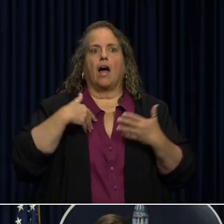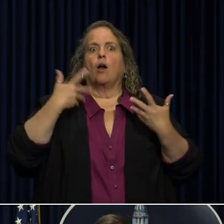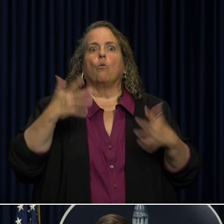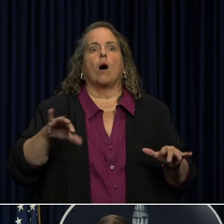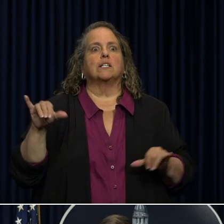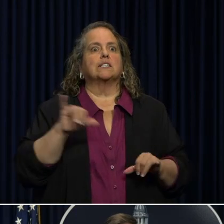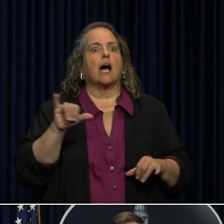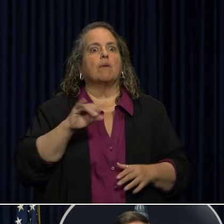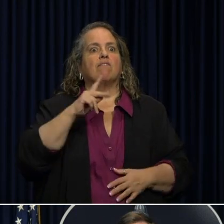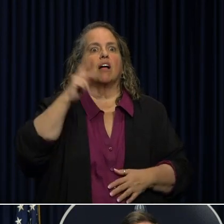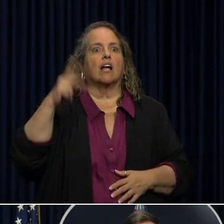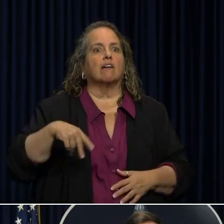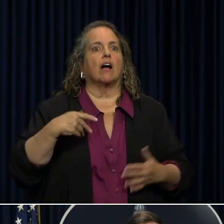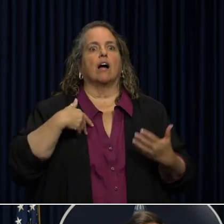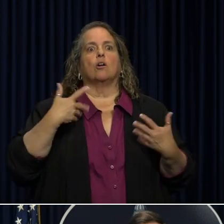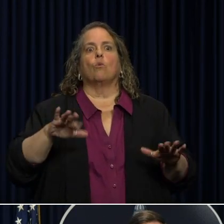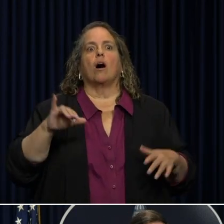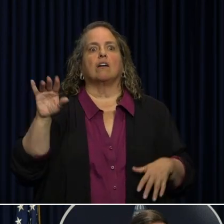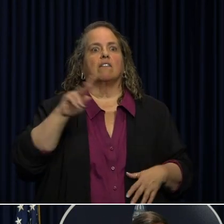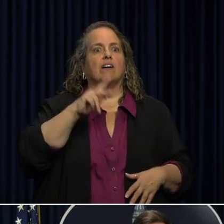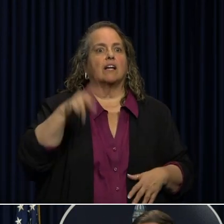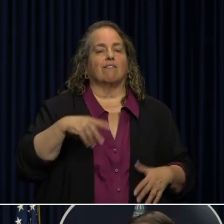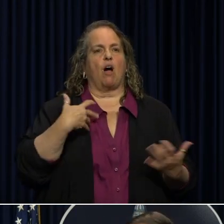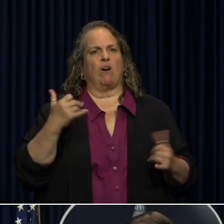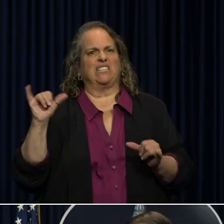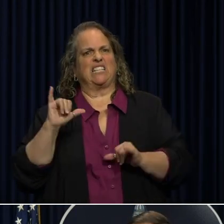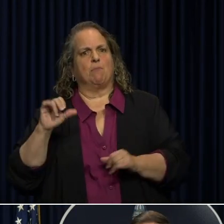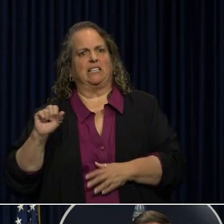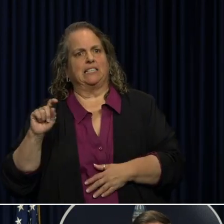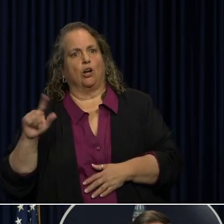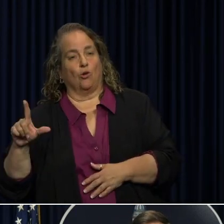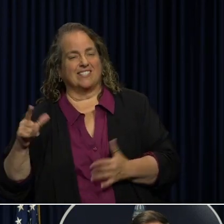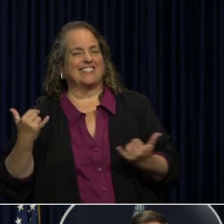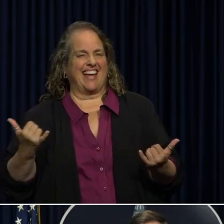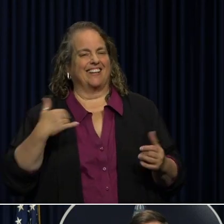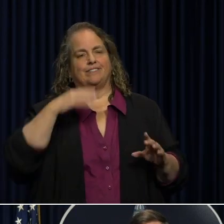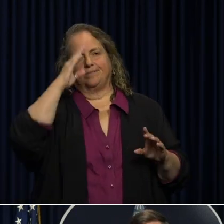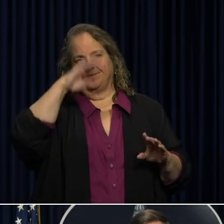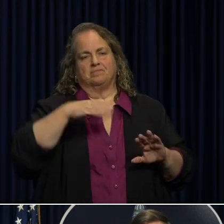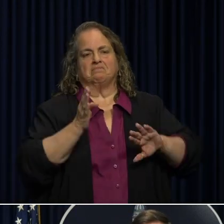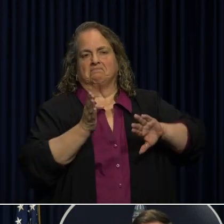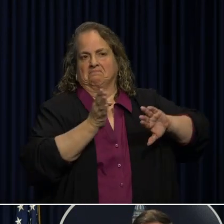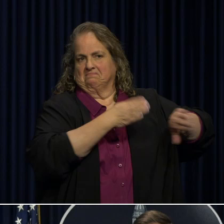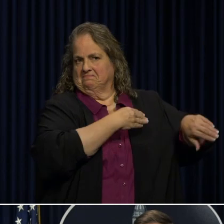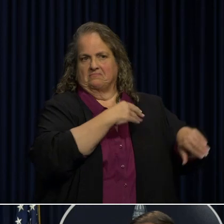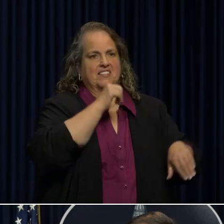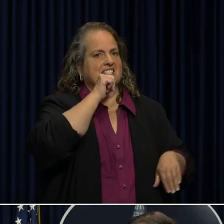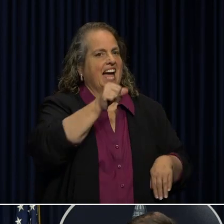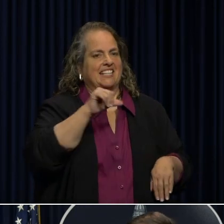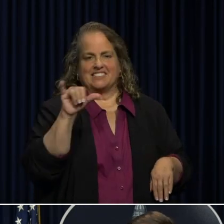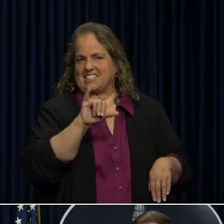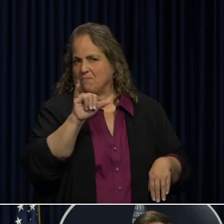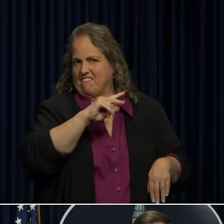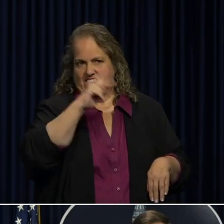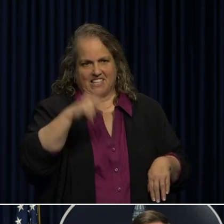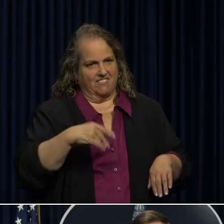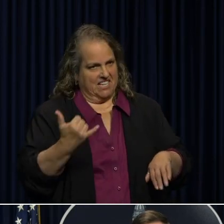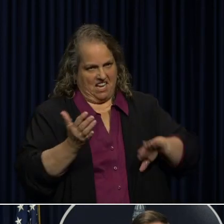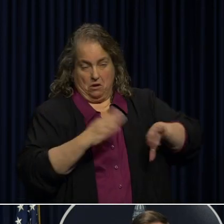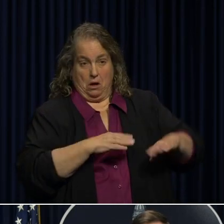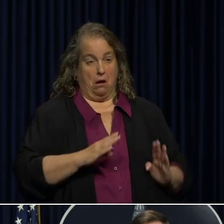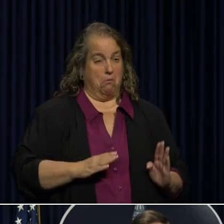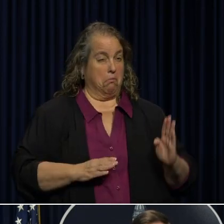Philadelphia. Let's be more like St. Louis. So now that we know we're not Philadelphia, let's look at St. Louis. And let's make